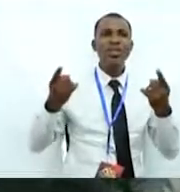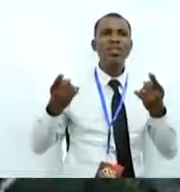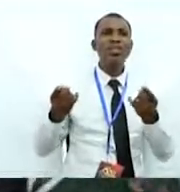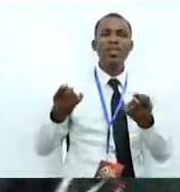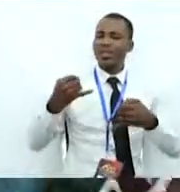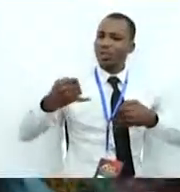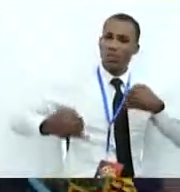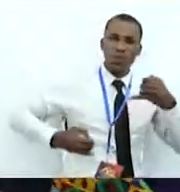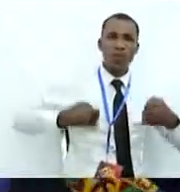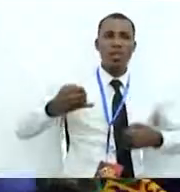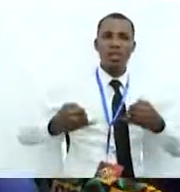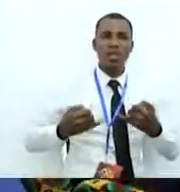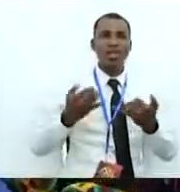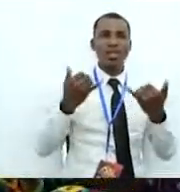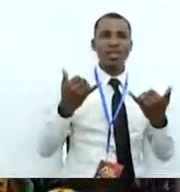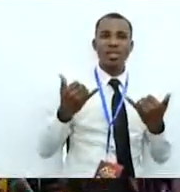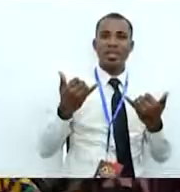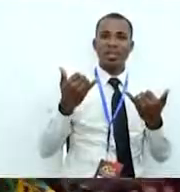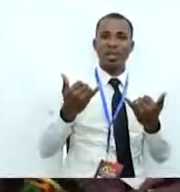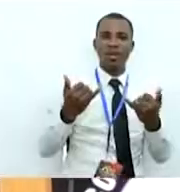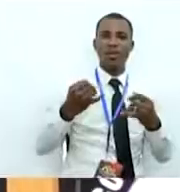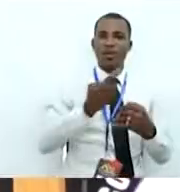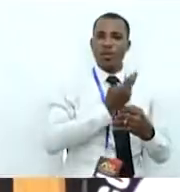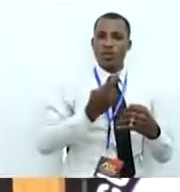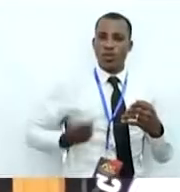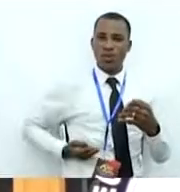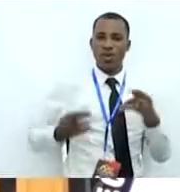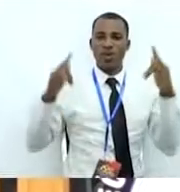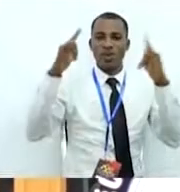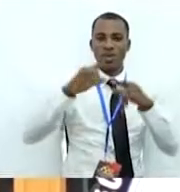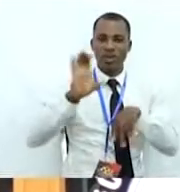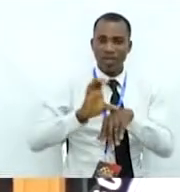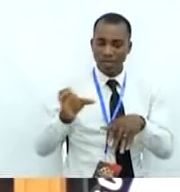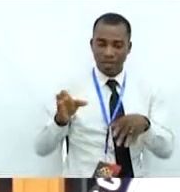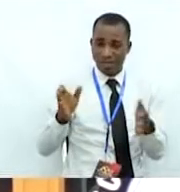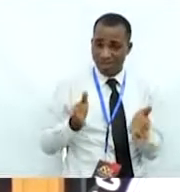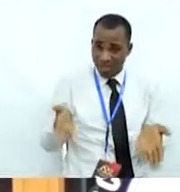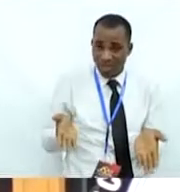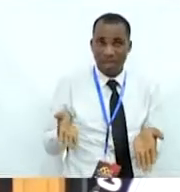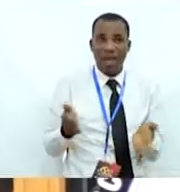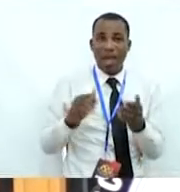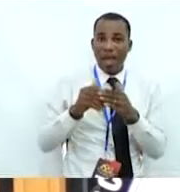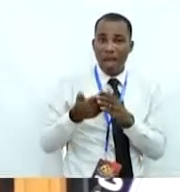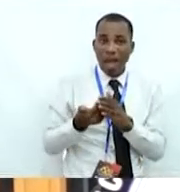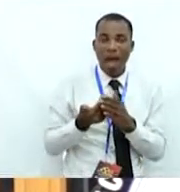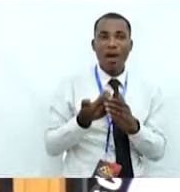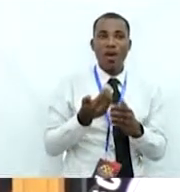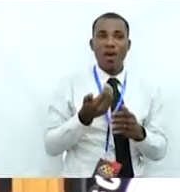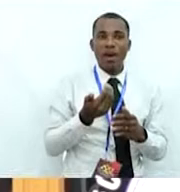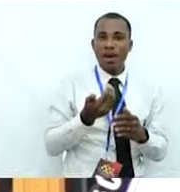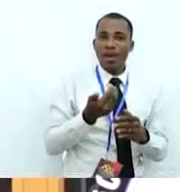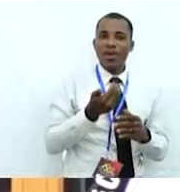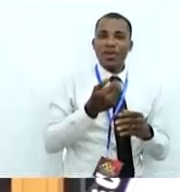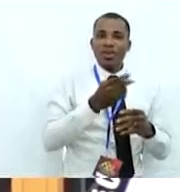join. They've been running their royal conferences here. And how they come with the